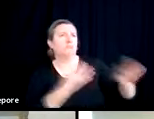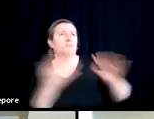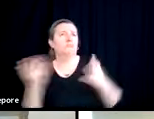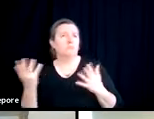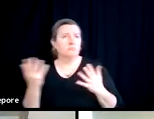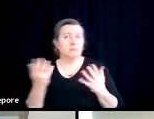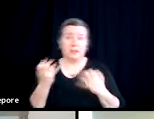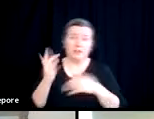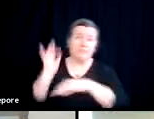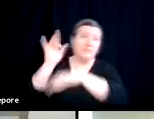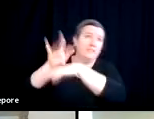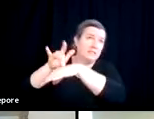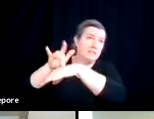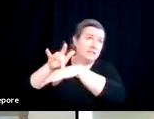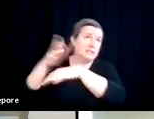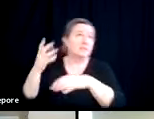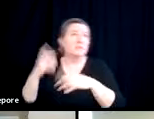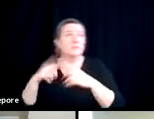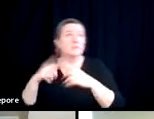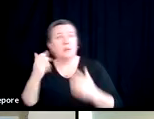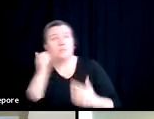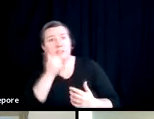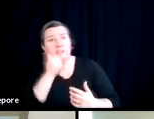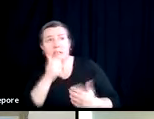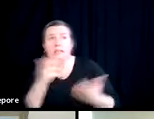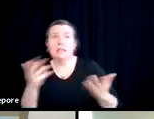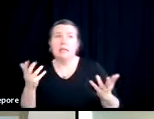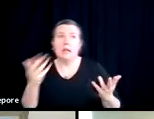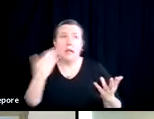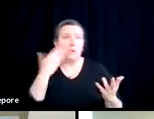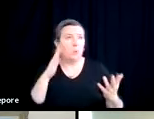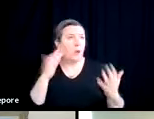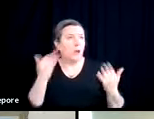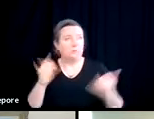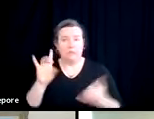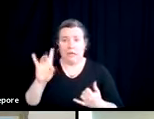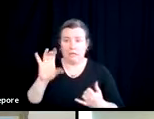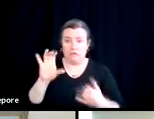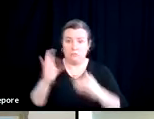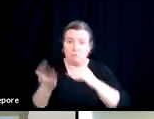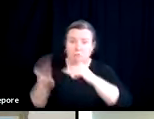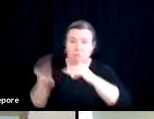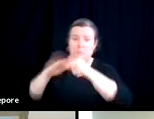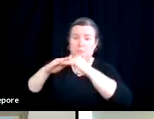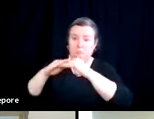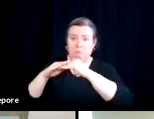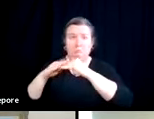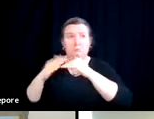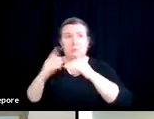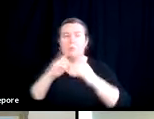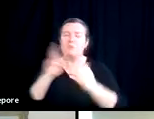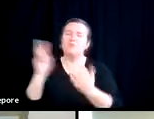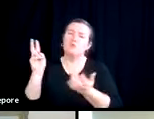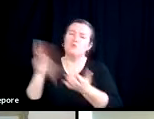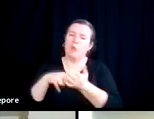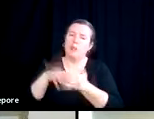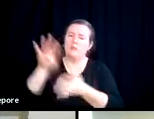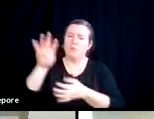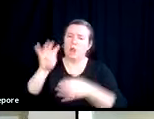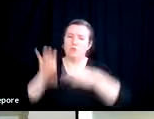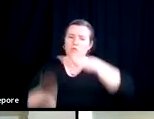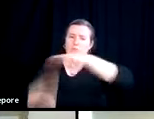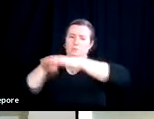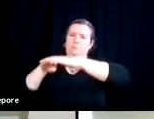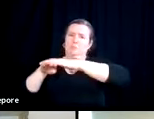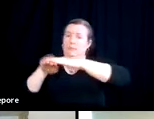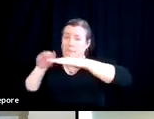up from there. But I think, again, I don't want to say this and look back and say, well, gosh, maybe we